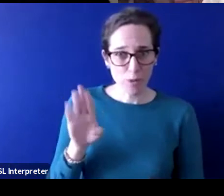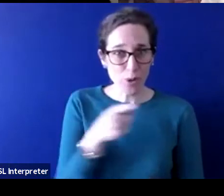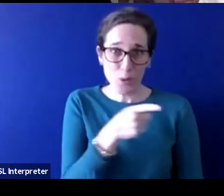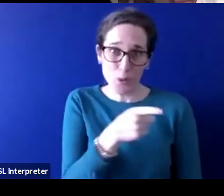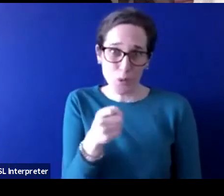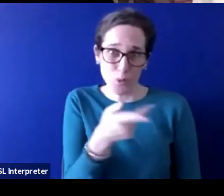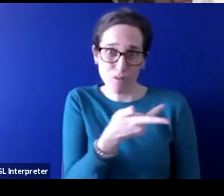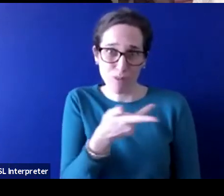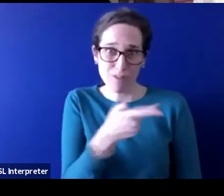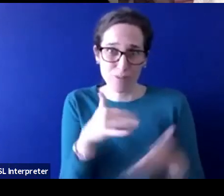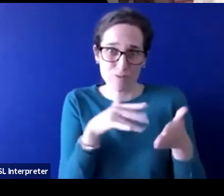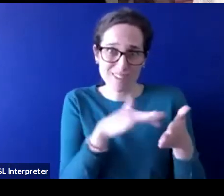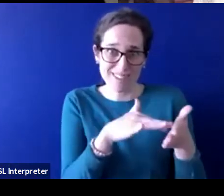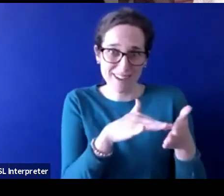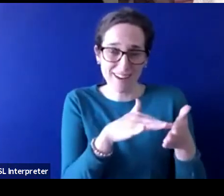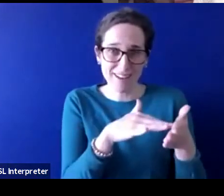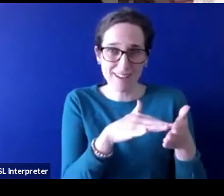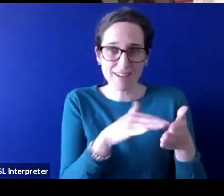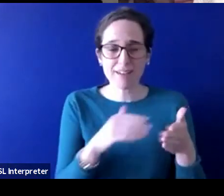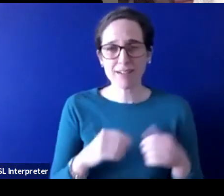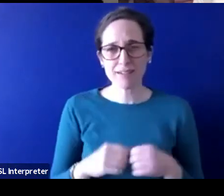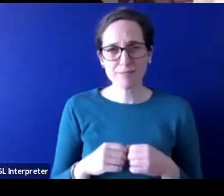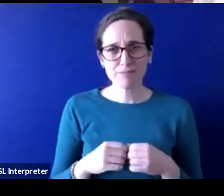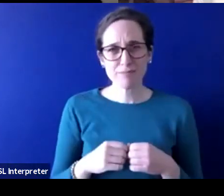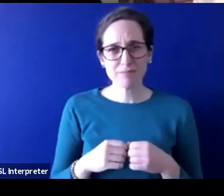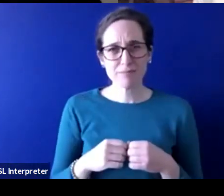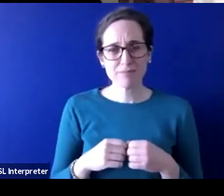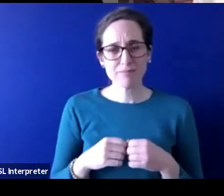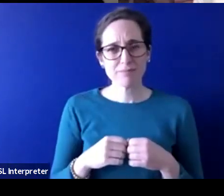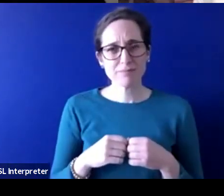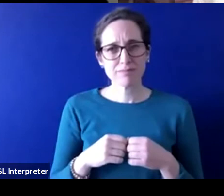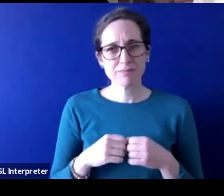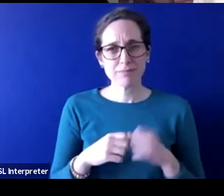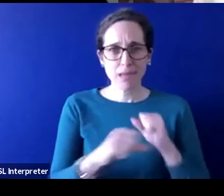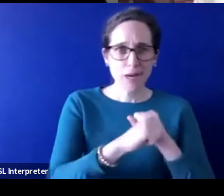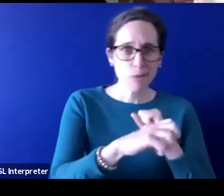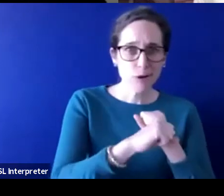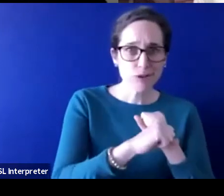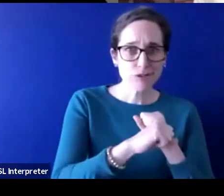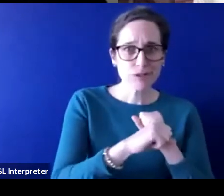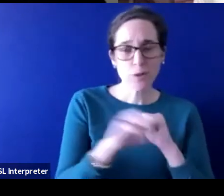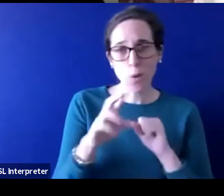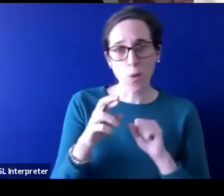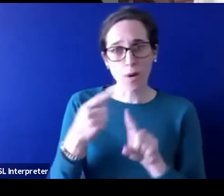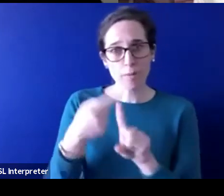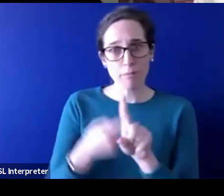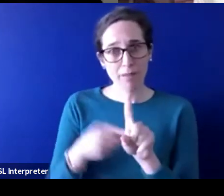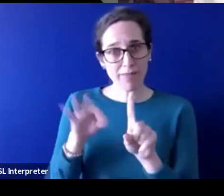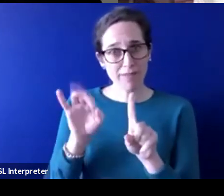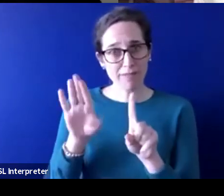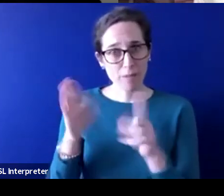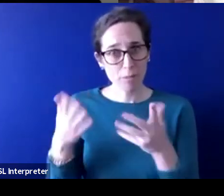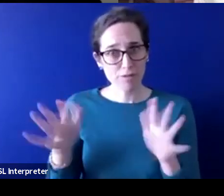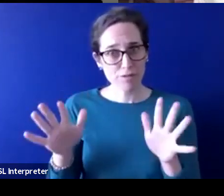And I wonder, after a little while, or after Black History Month is over, will it just all be